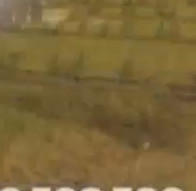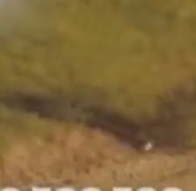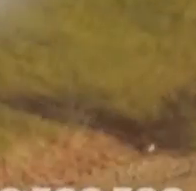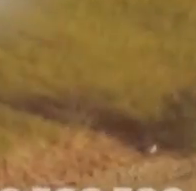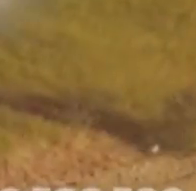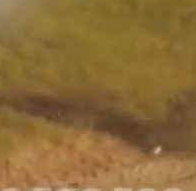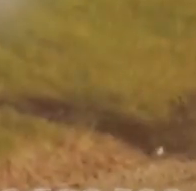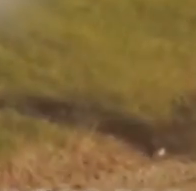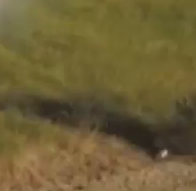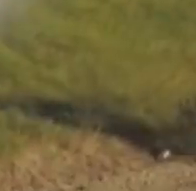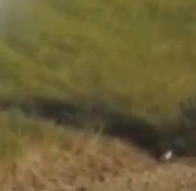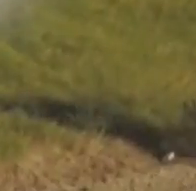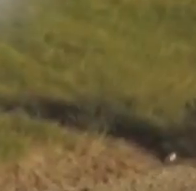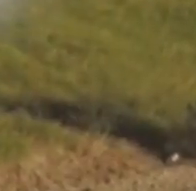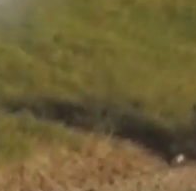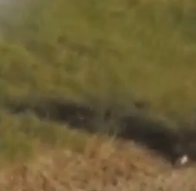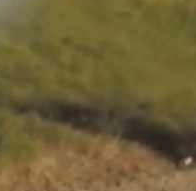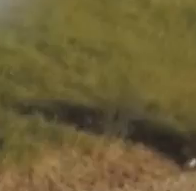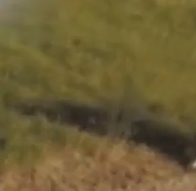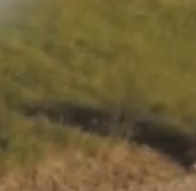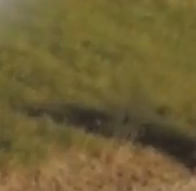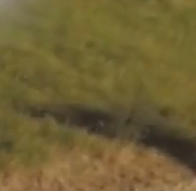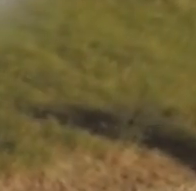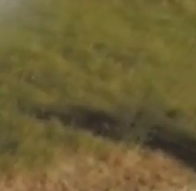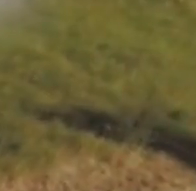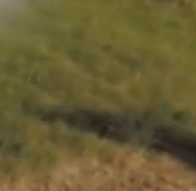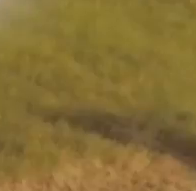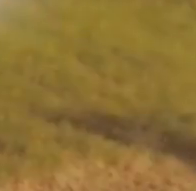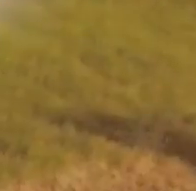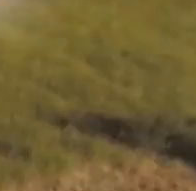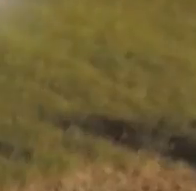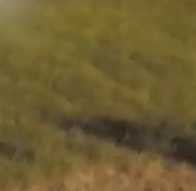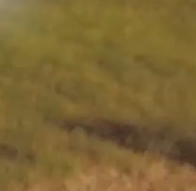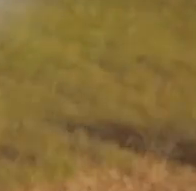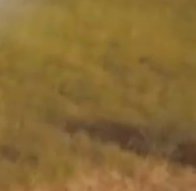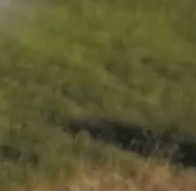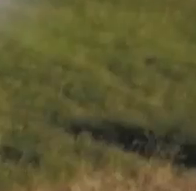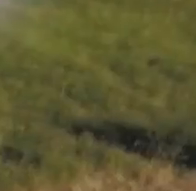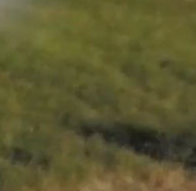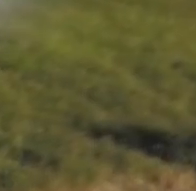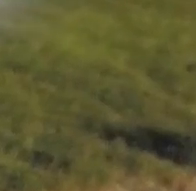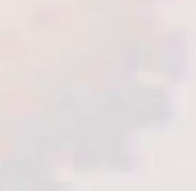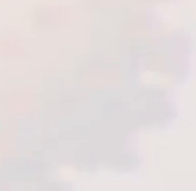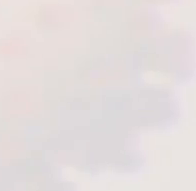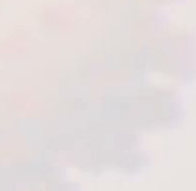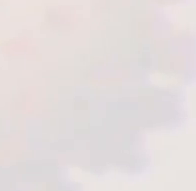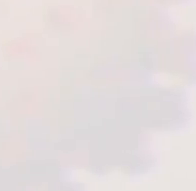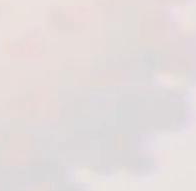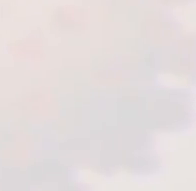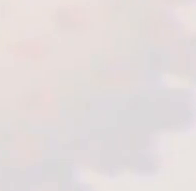Gardens. Call us today on 0790 300 300.